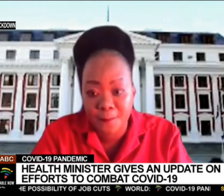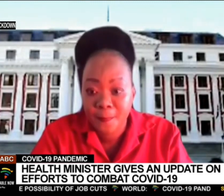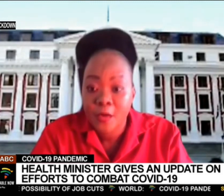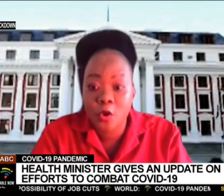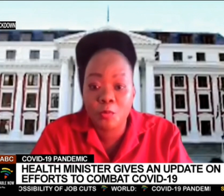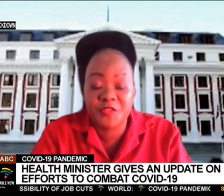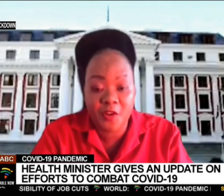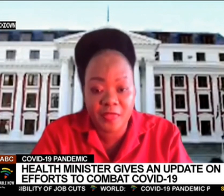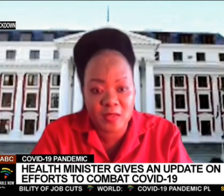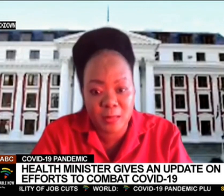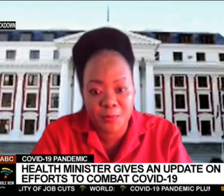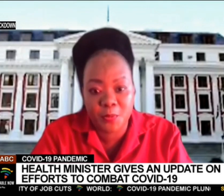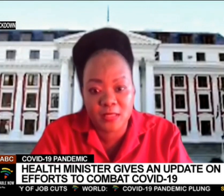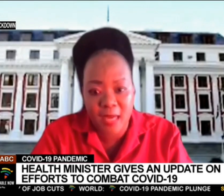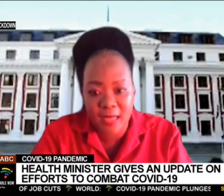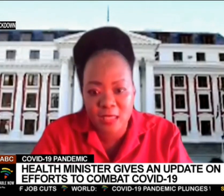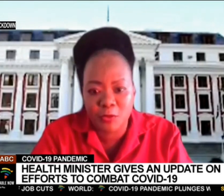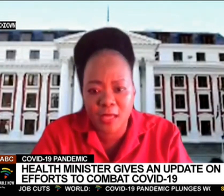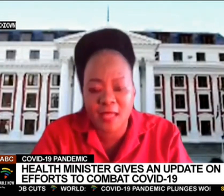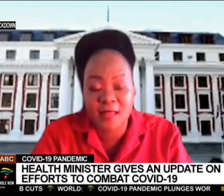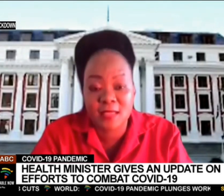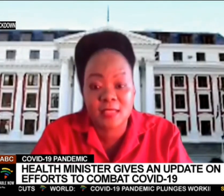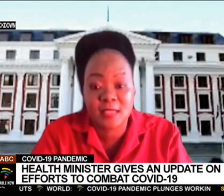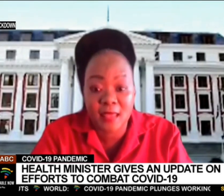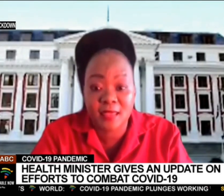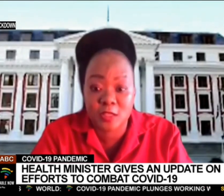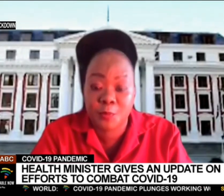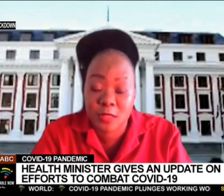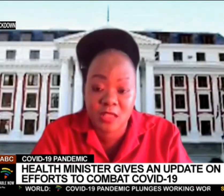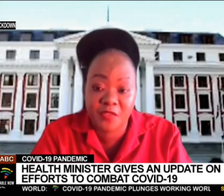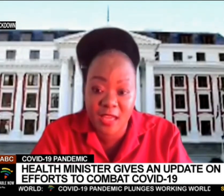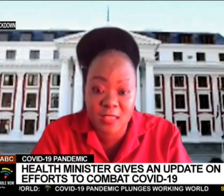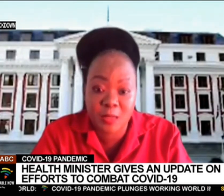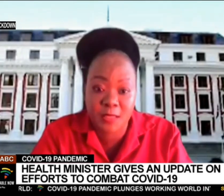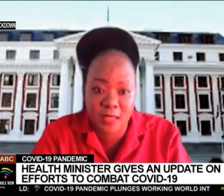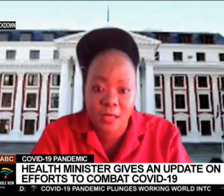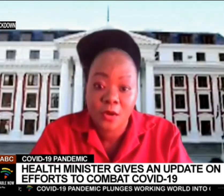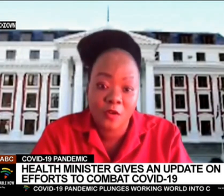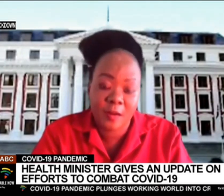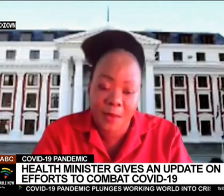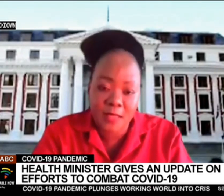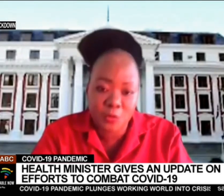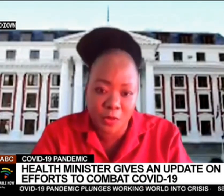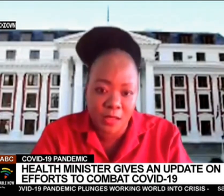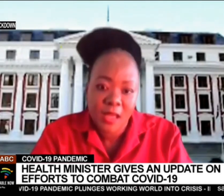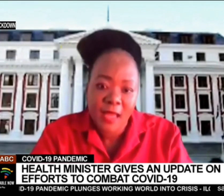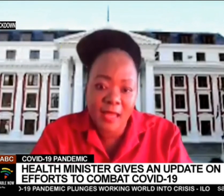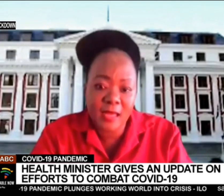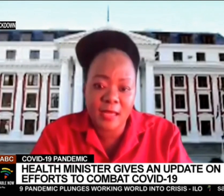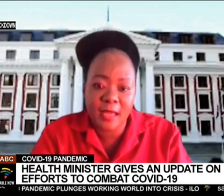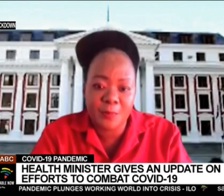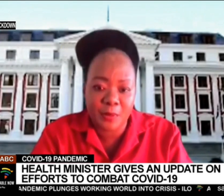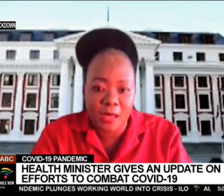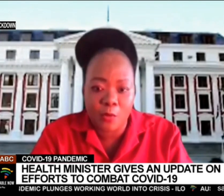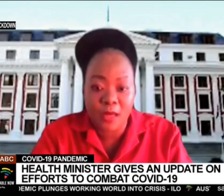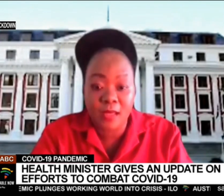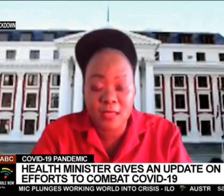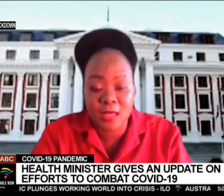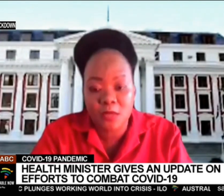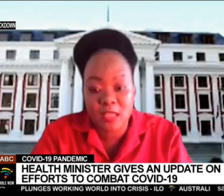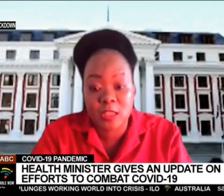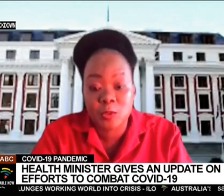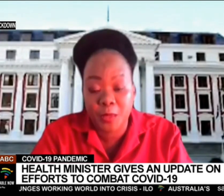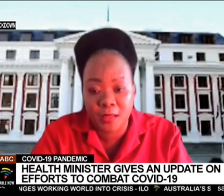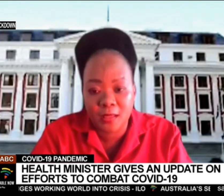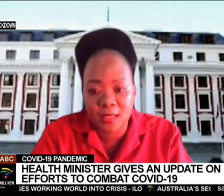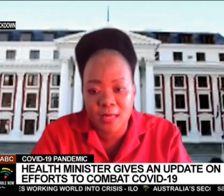of corona. Almost 4,000 people died, and we get at least 10,000 positive cases per day over the past week. Only in April, when